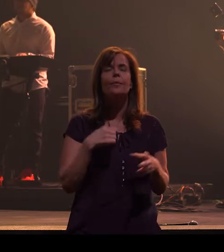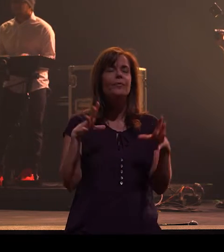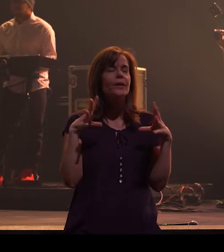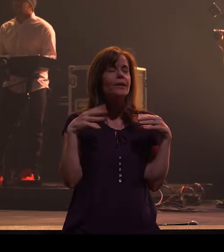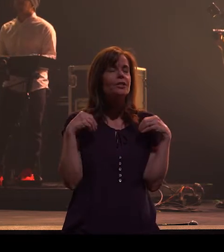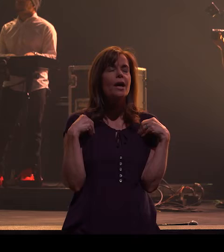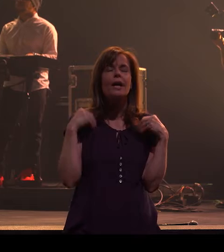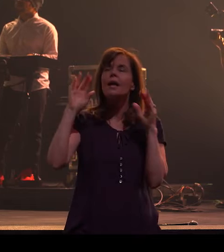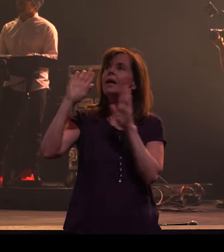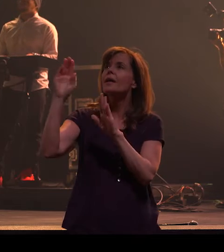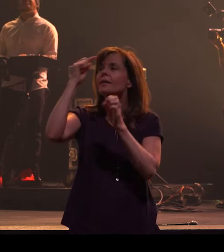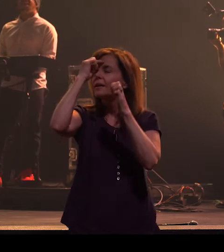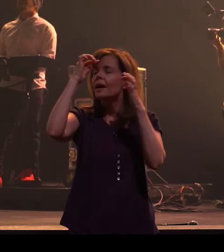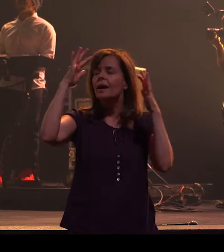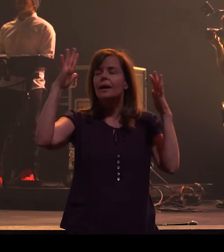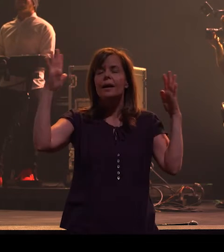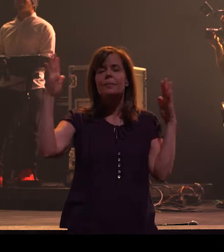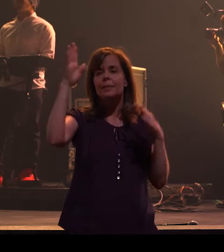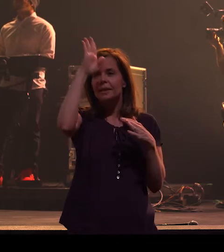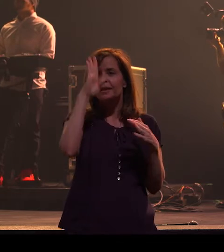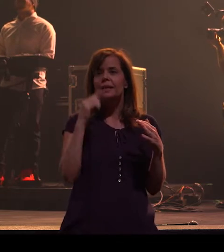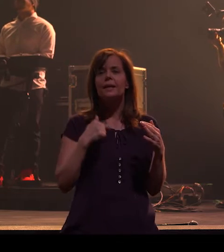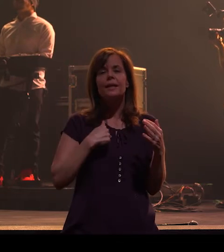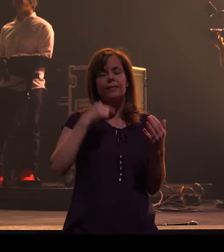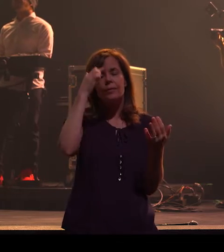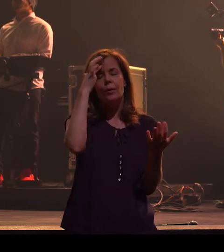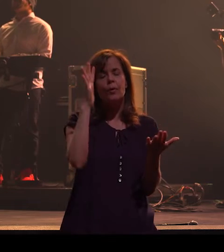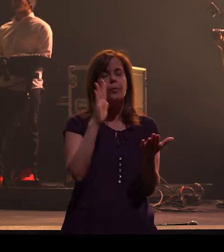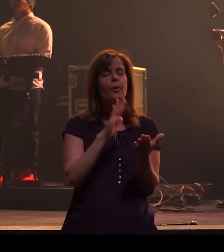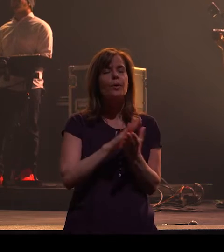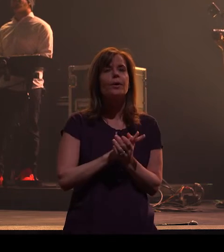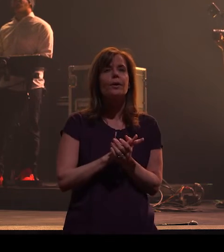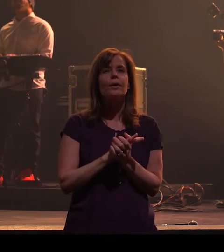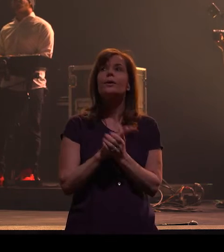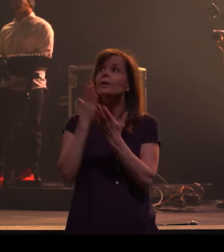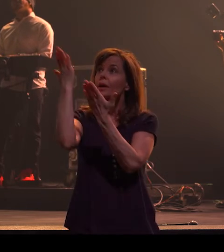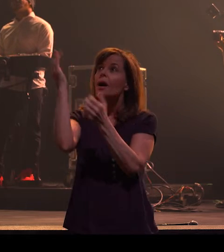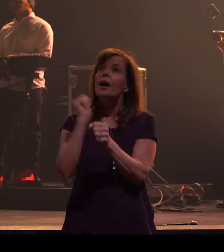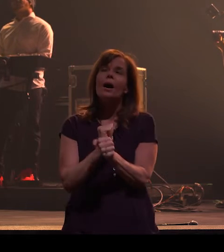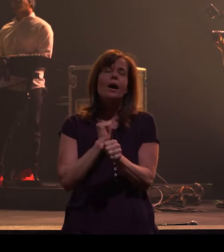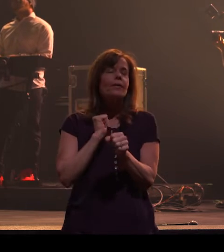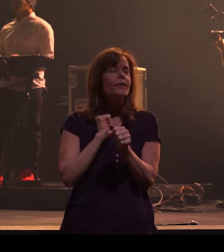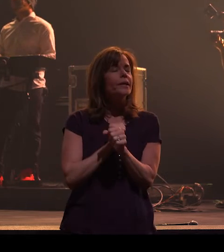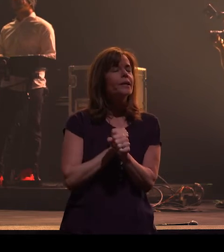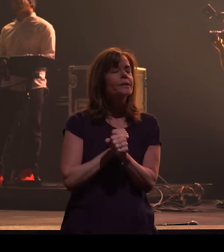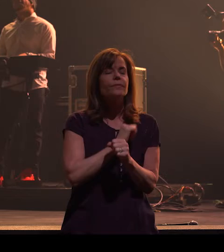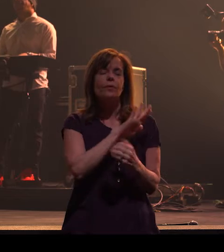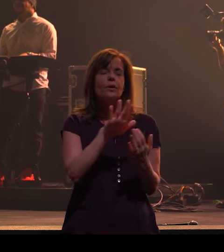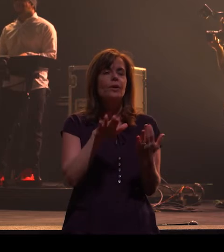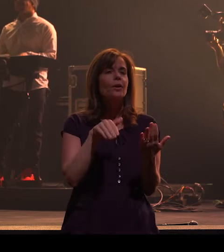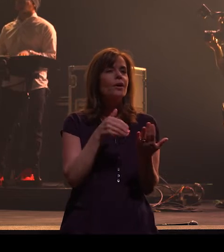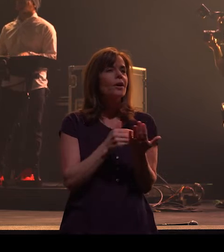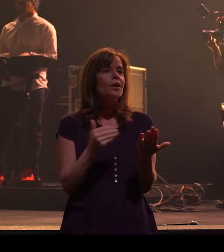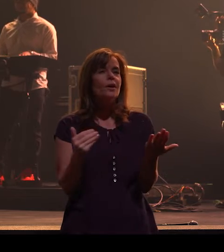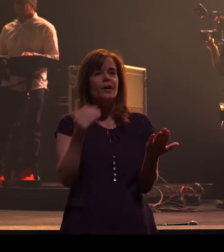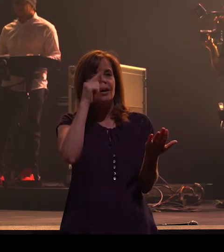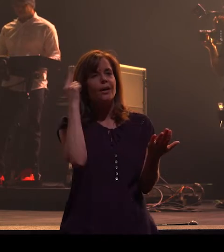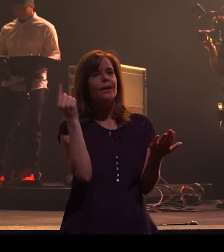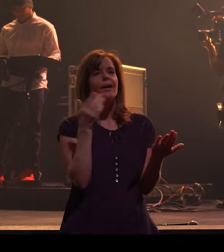receive your vision. God, I believe you're working. All things for